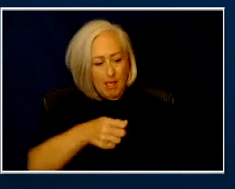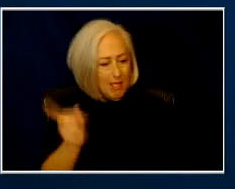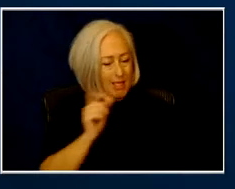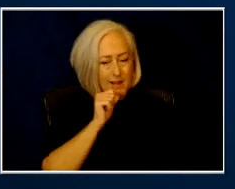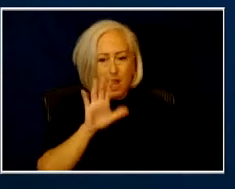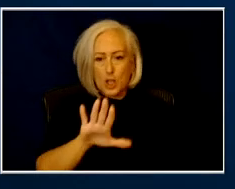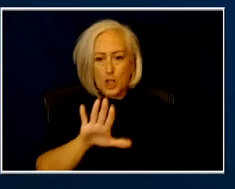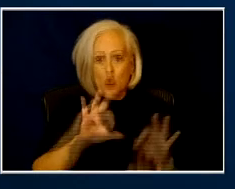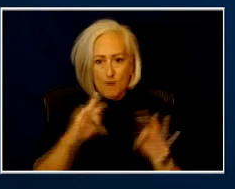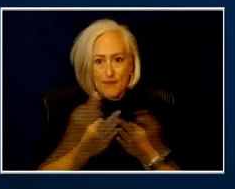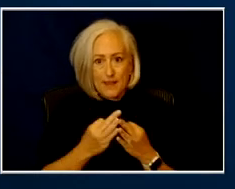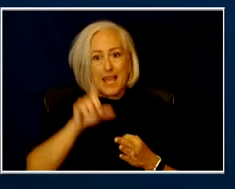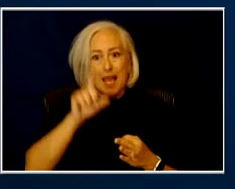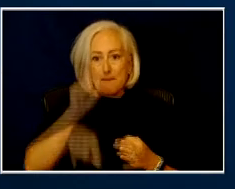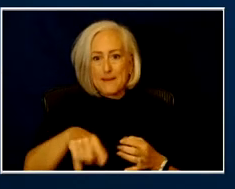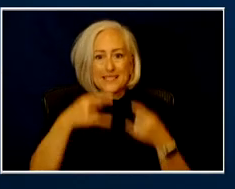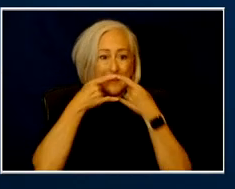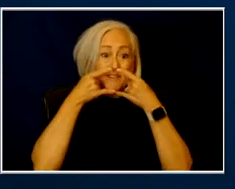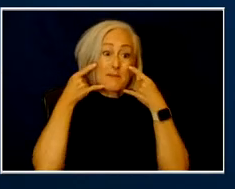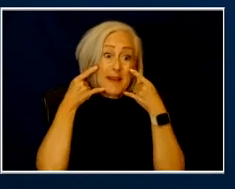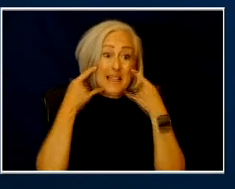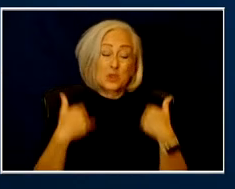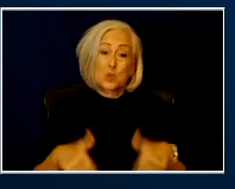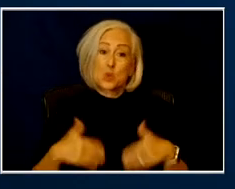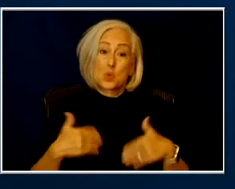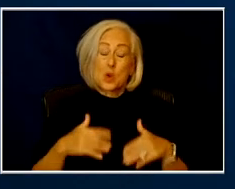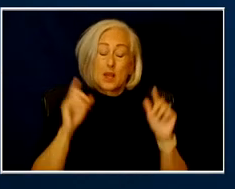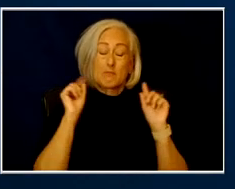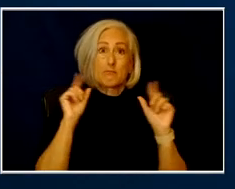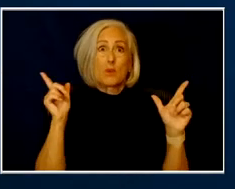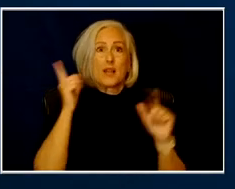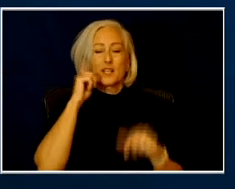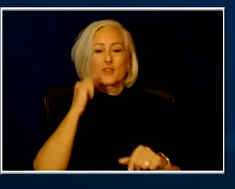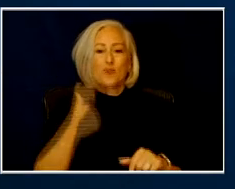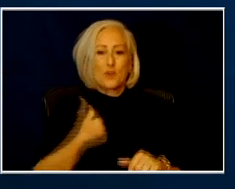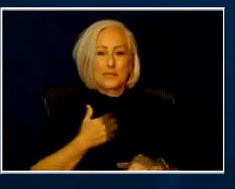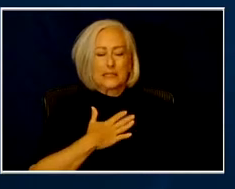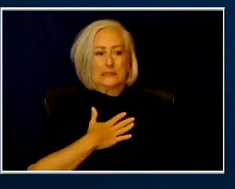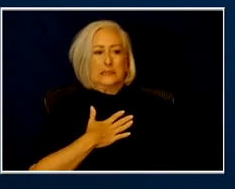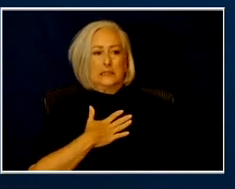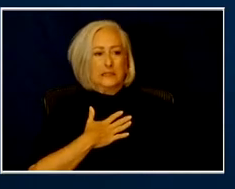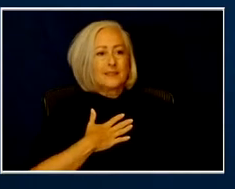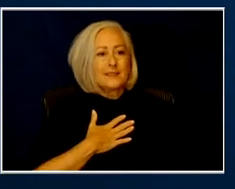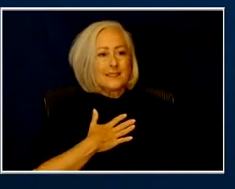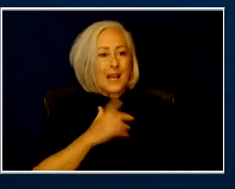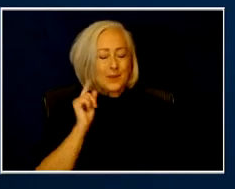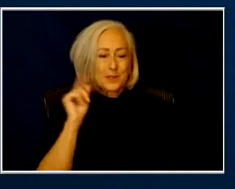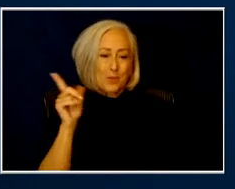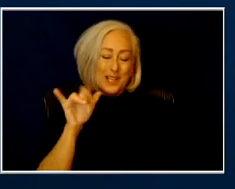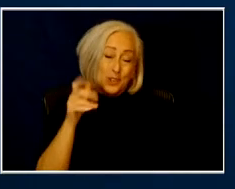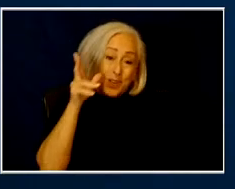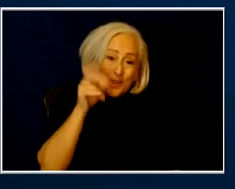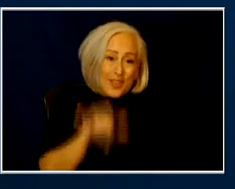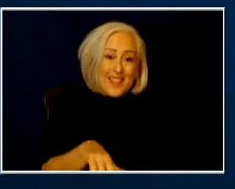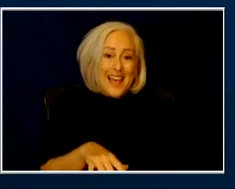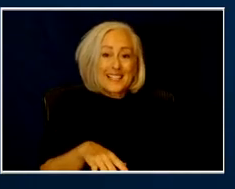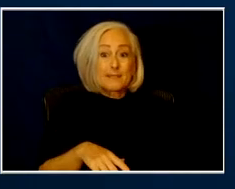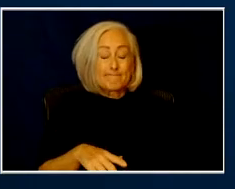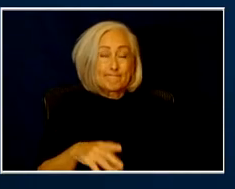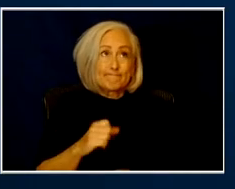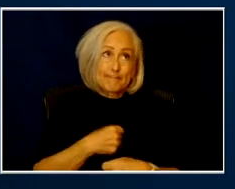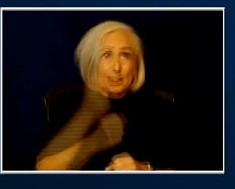put that mask back on so that was a kind of eye-opening for me I'm just curious for you I was kind of surprised to hear him say that but makes you think right